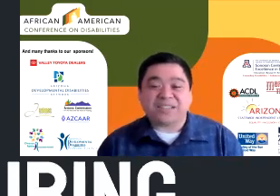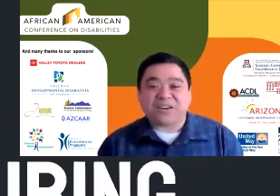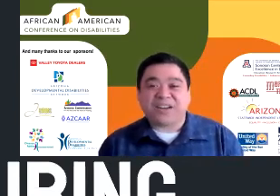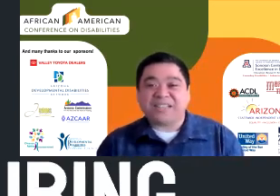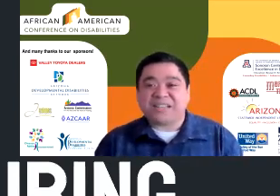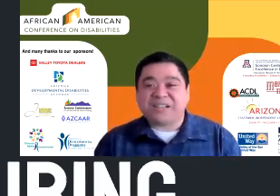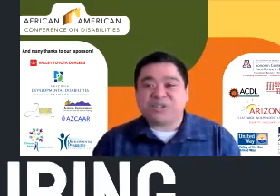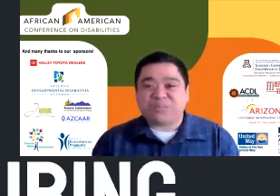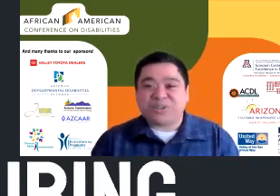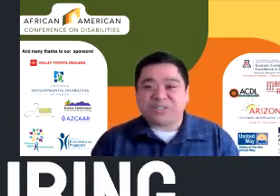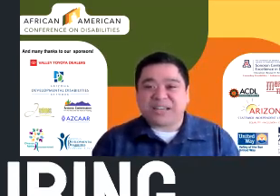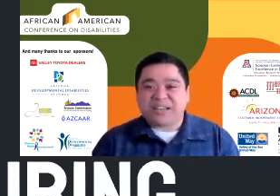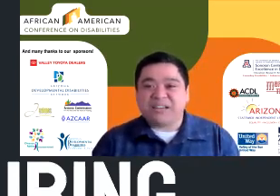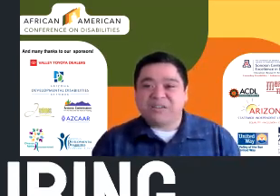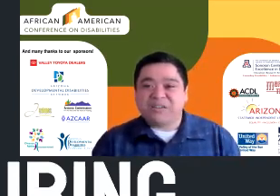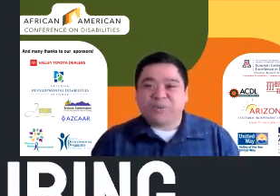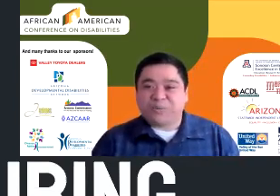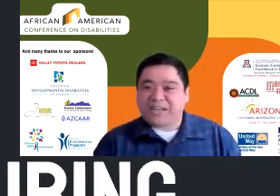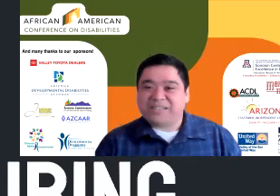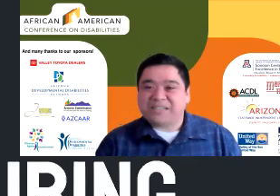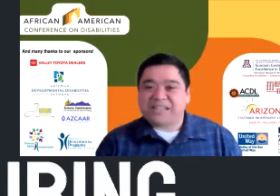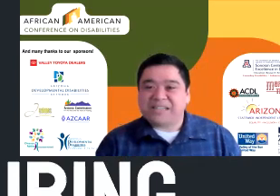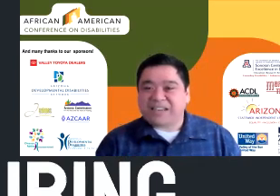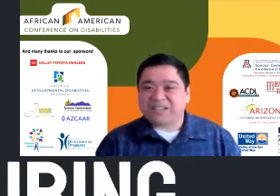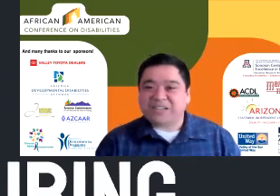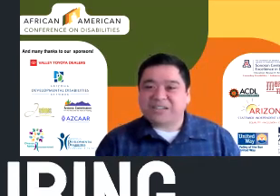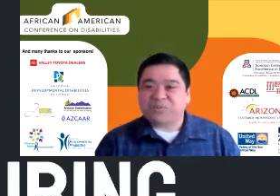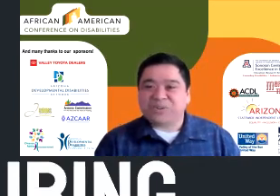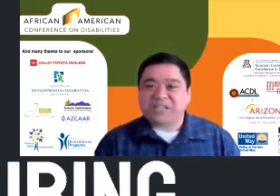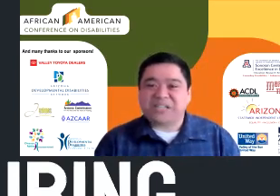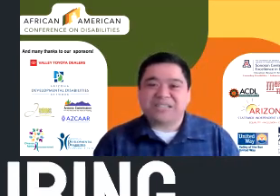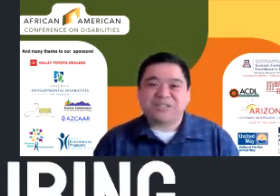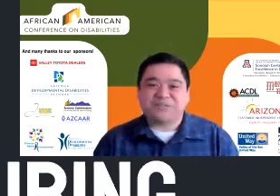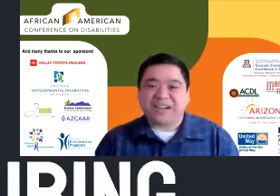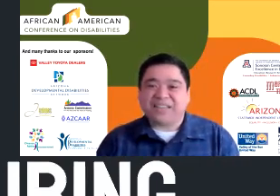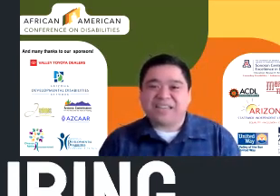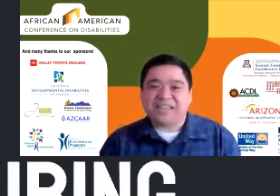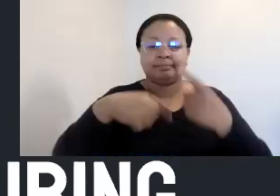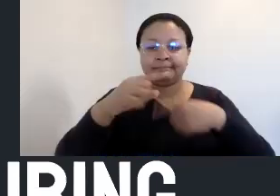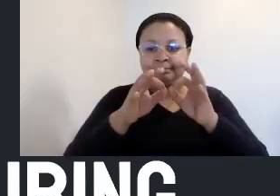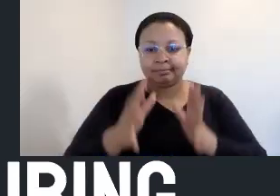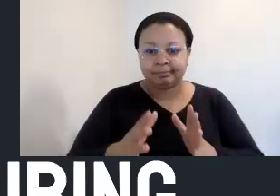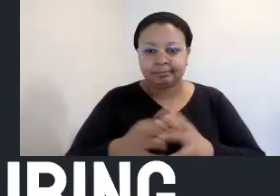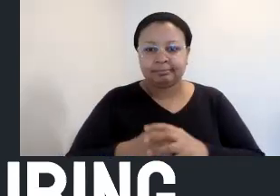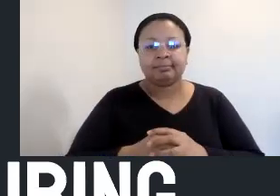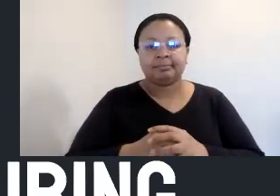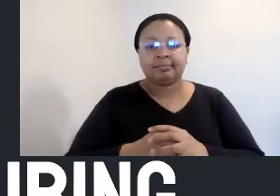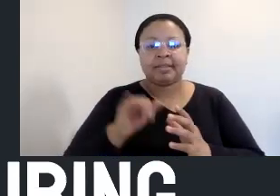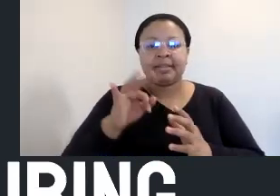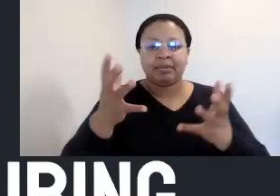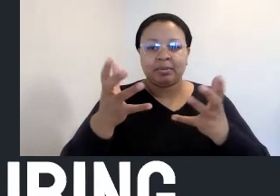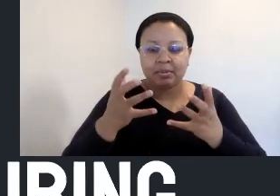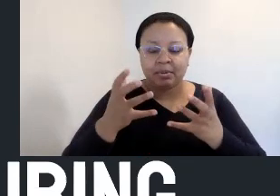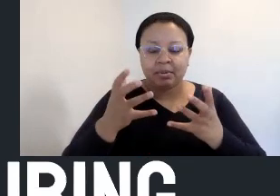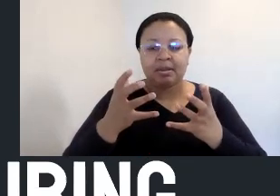Crystal as our ASL interpreters today. One way to see the ASL interpretation is to find the ASL interpreters